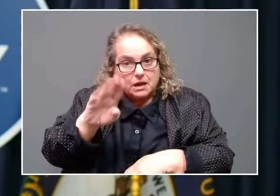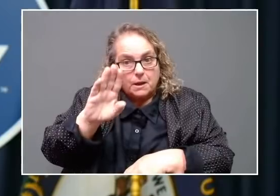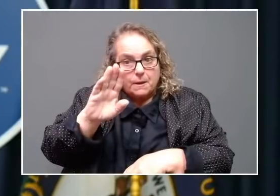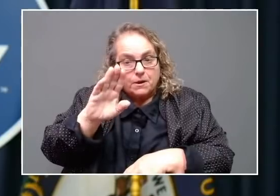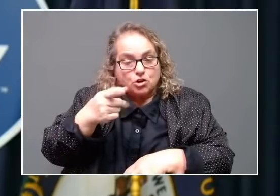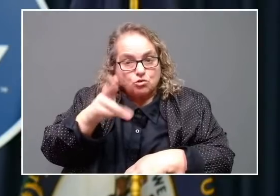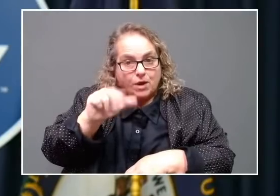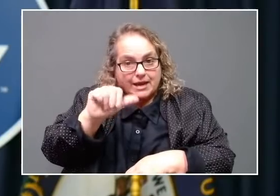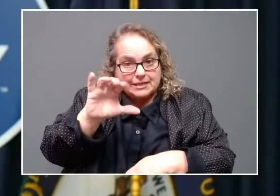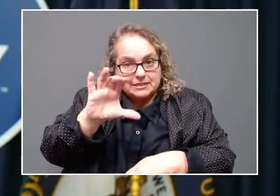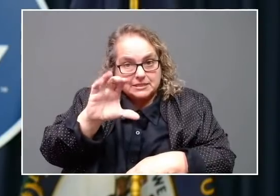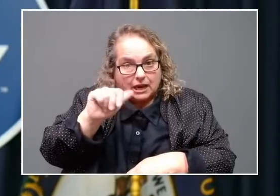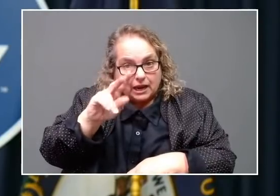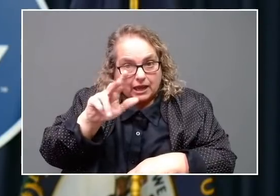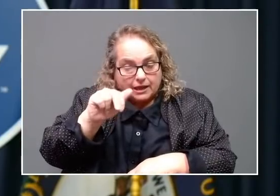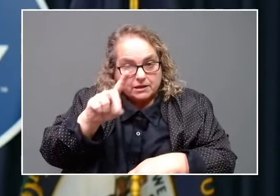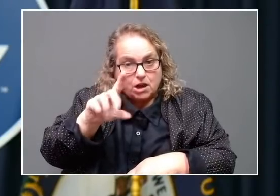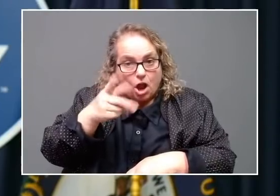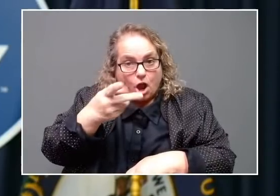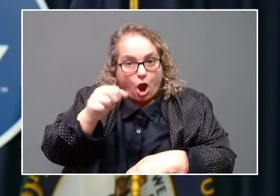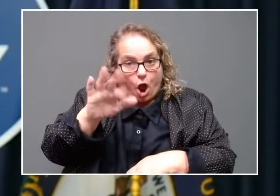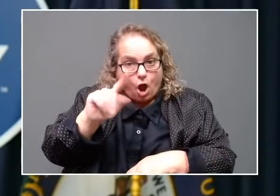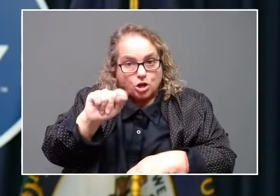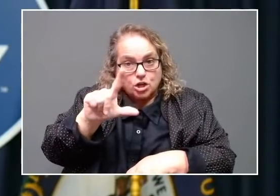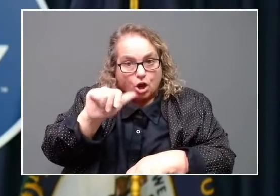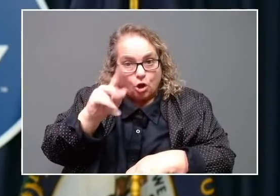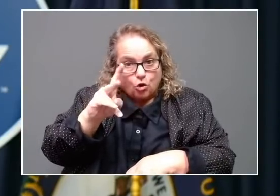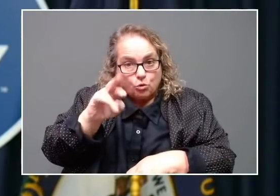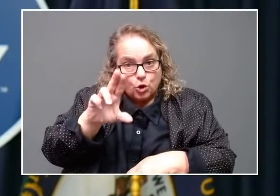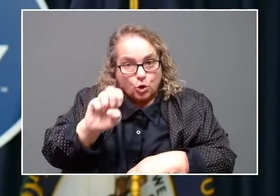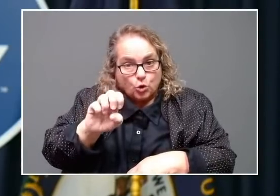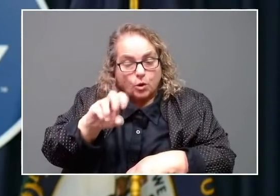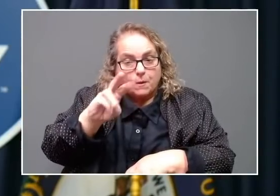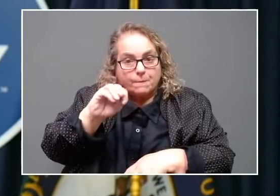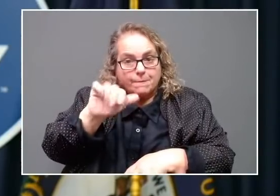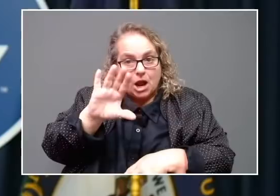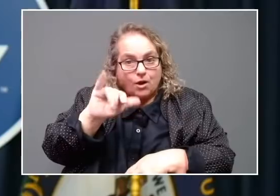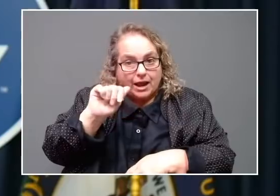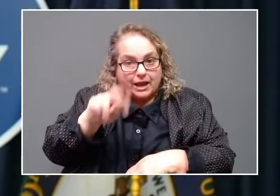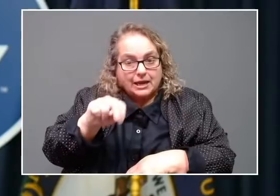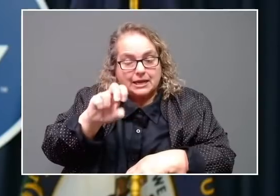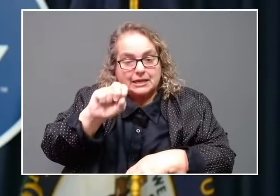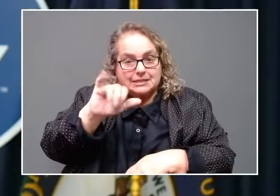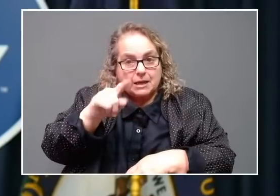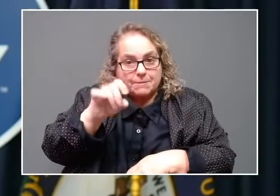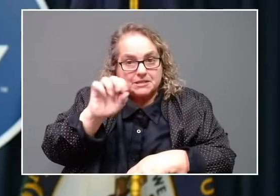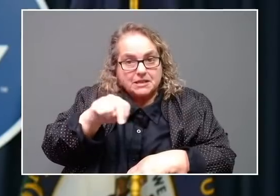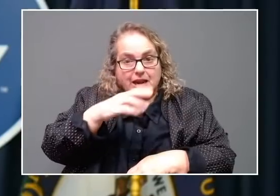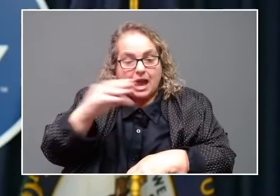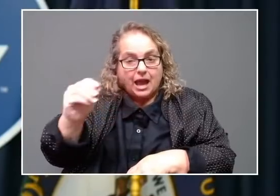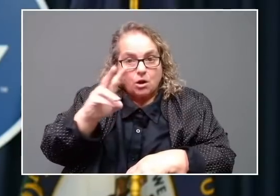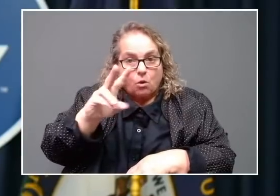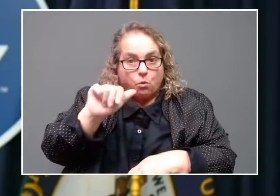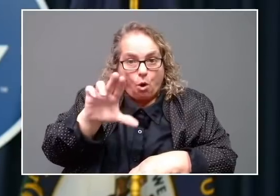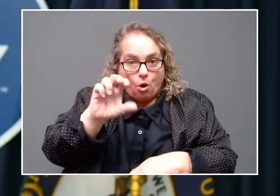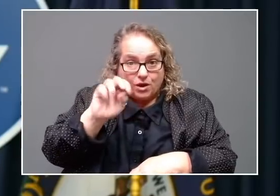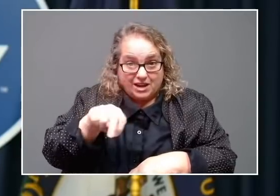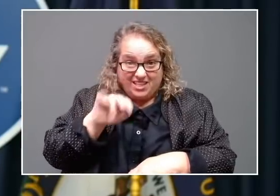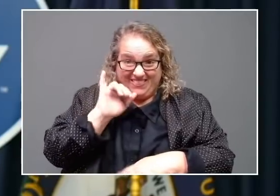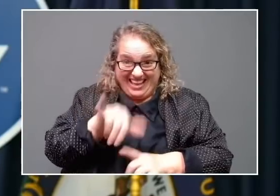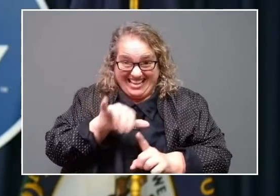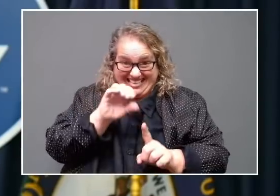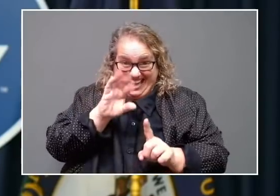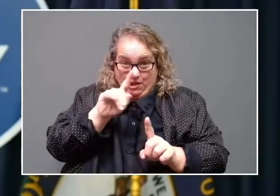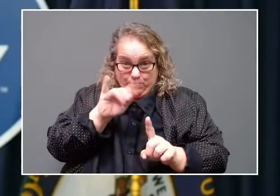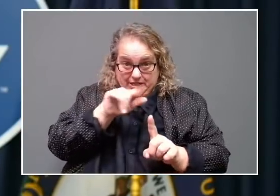LaRue, Logan, Marion, Simpson, Taylor, and Warren. These counties are considered primary